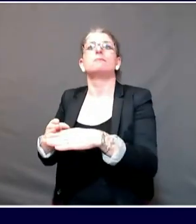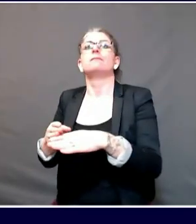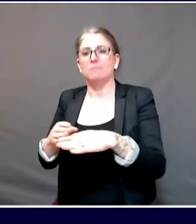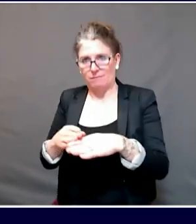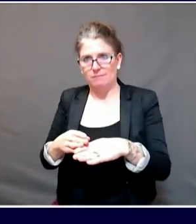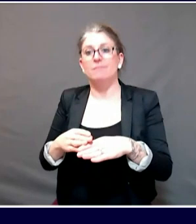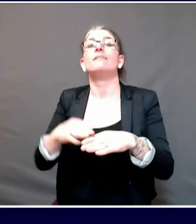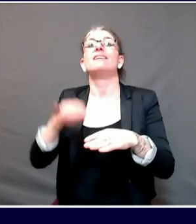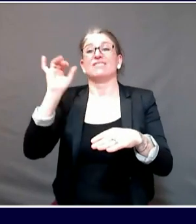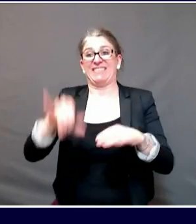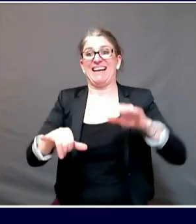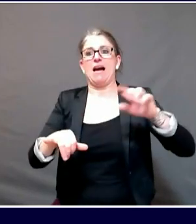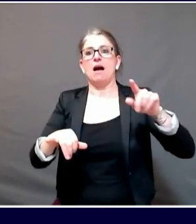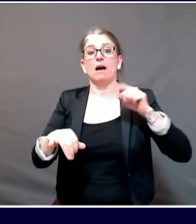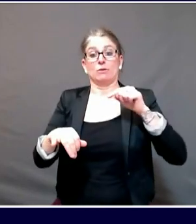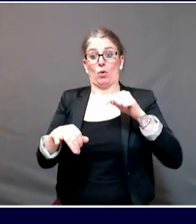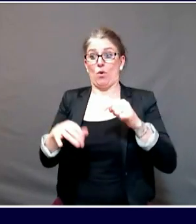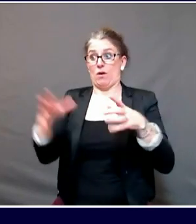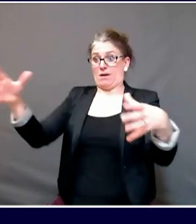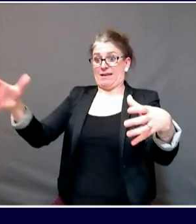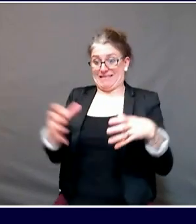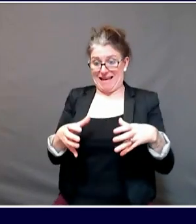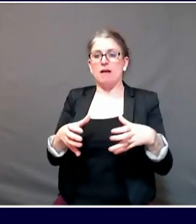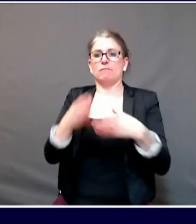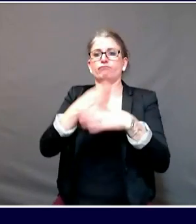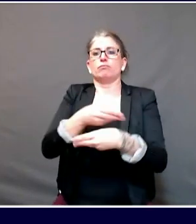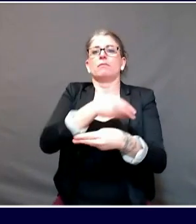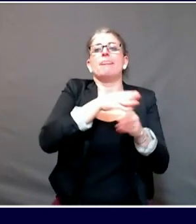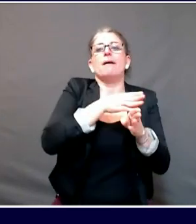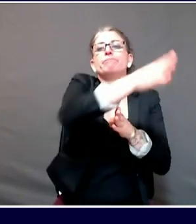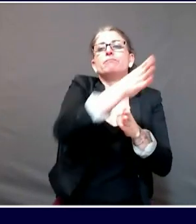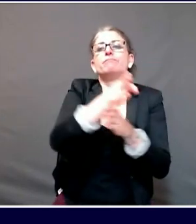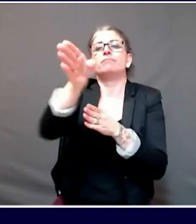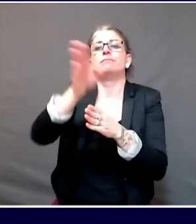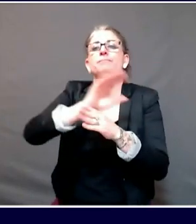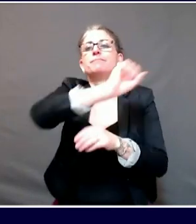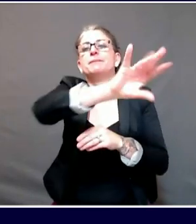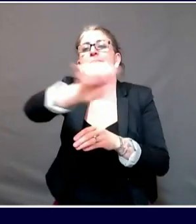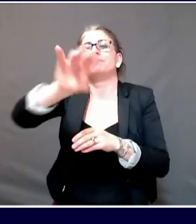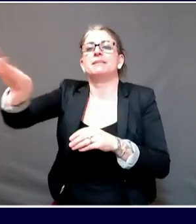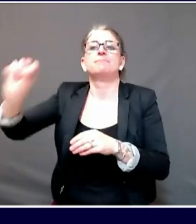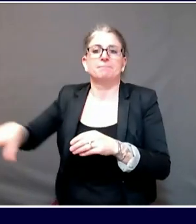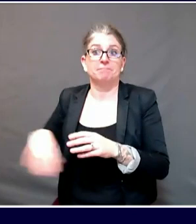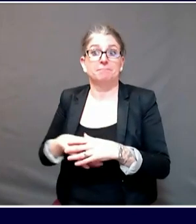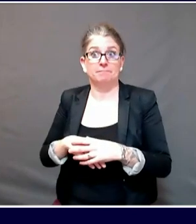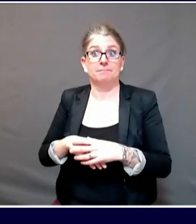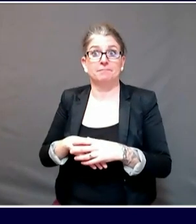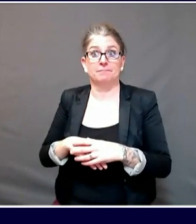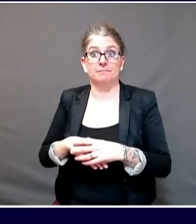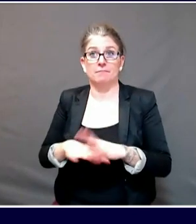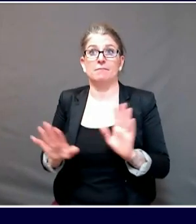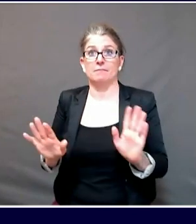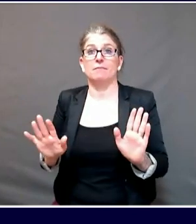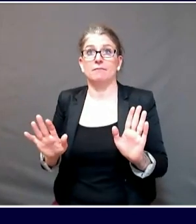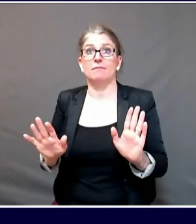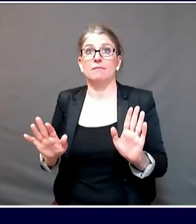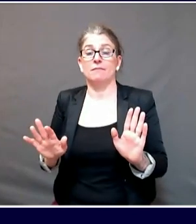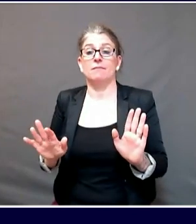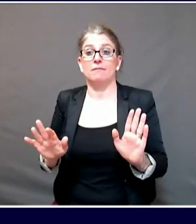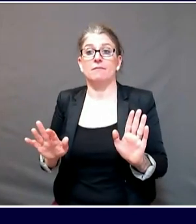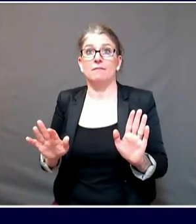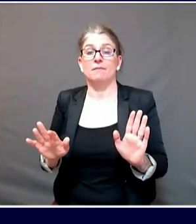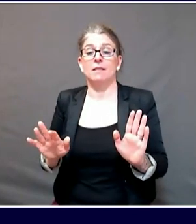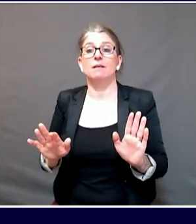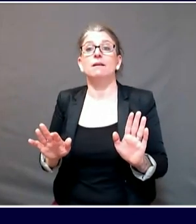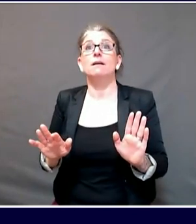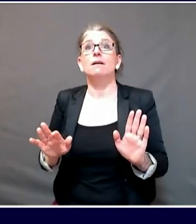provide vaccines will be obtaining the vaccine from those staging areas, not necessarily through the cash that's delivered, say, to our